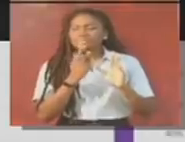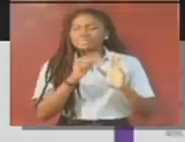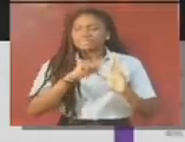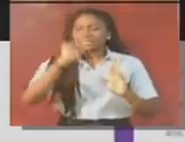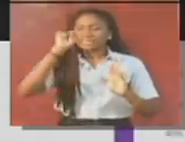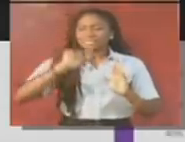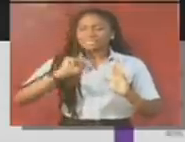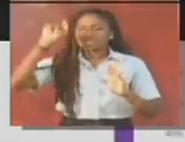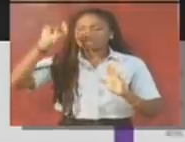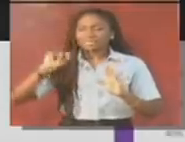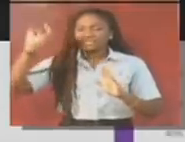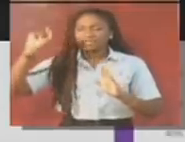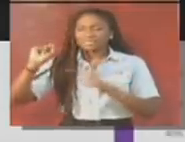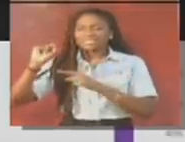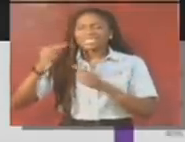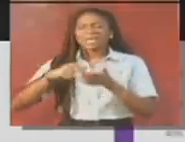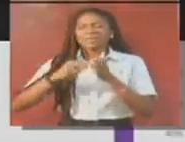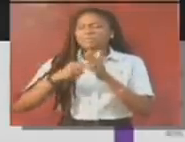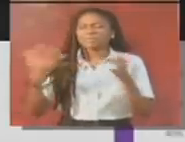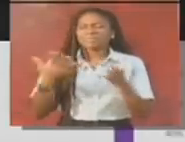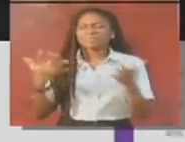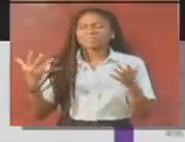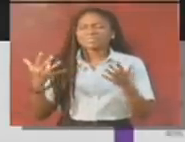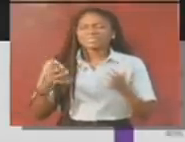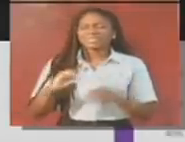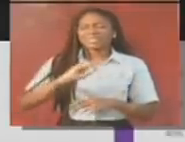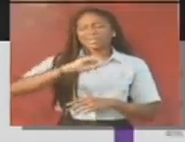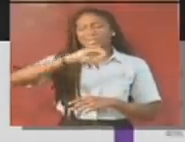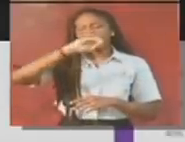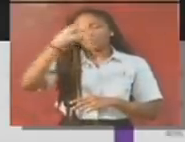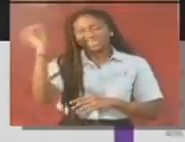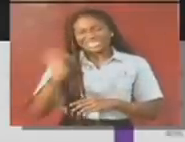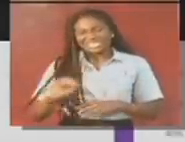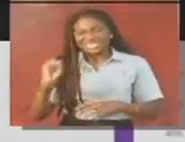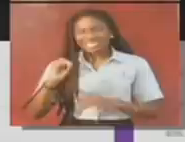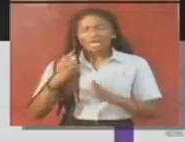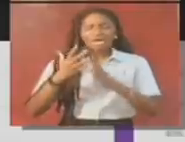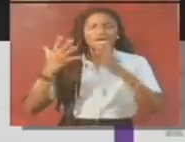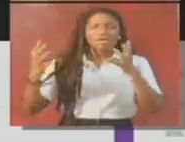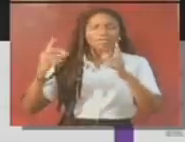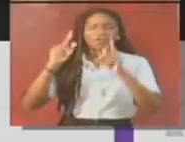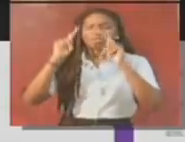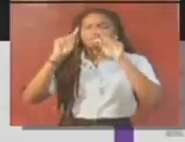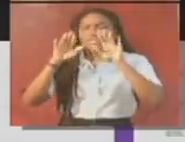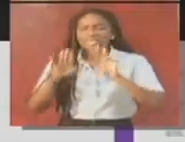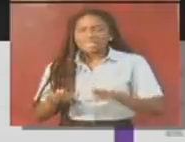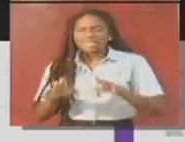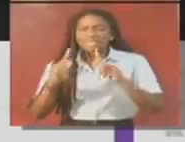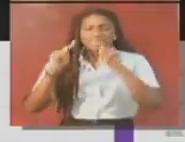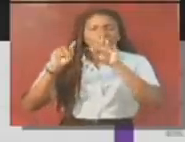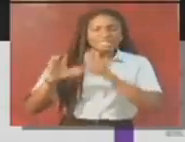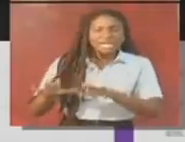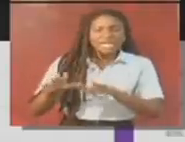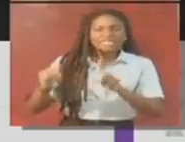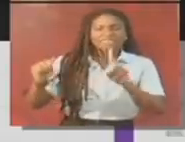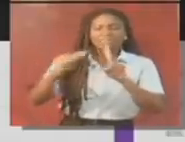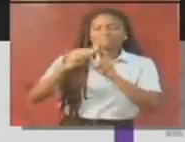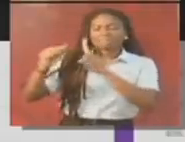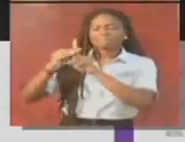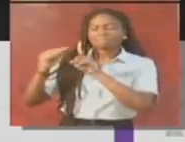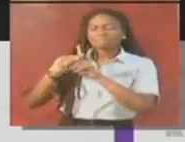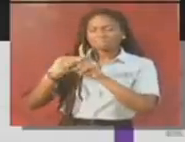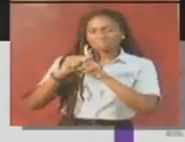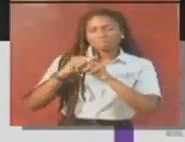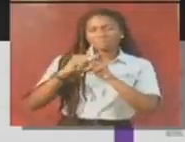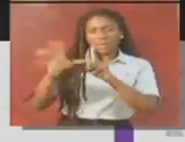it, gives us the percentage of tests that were returned as positive for COVID-19 out